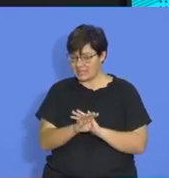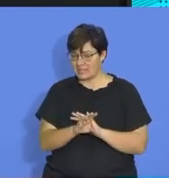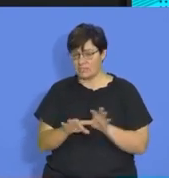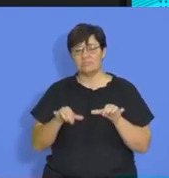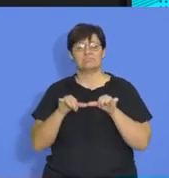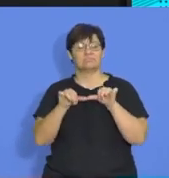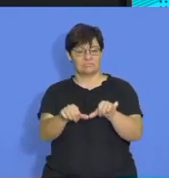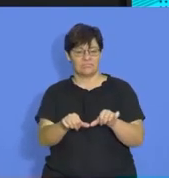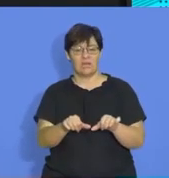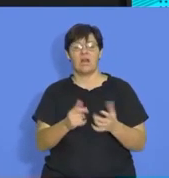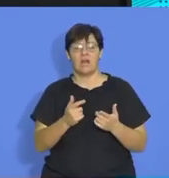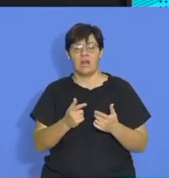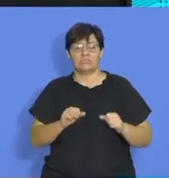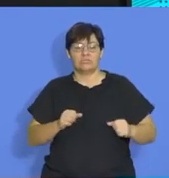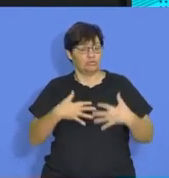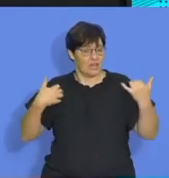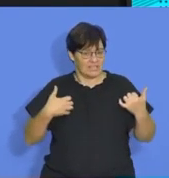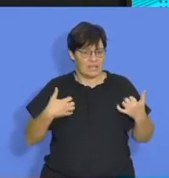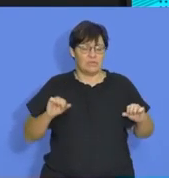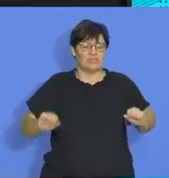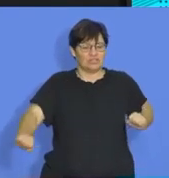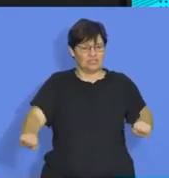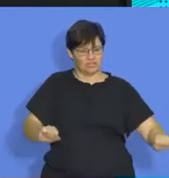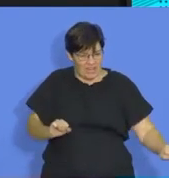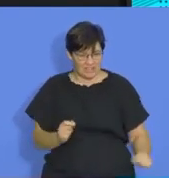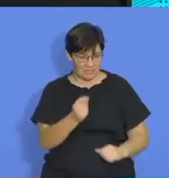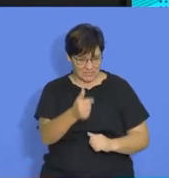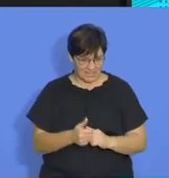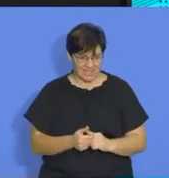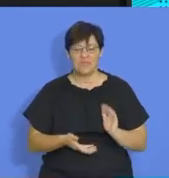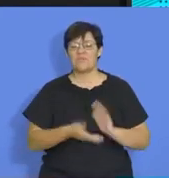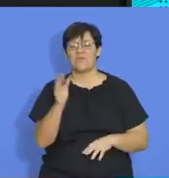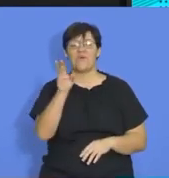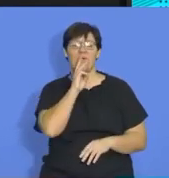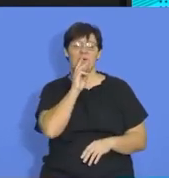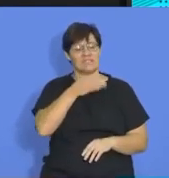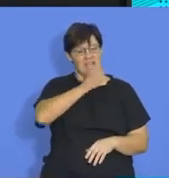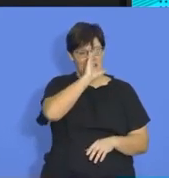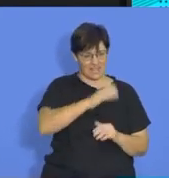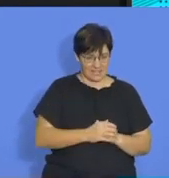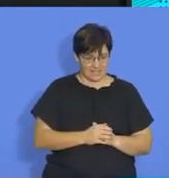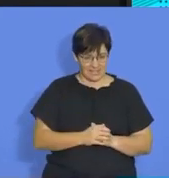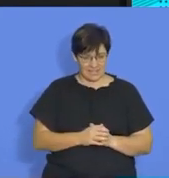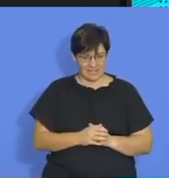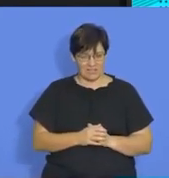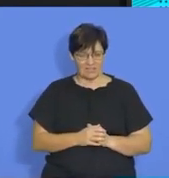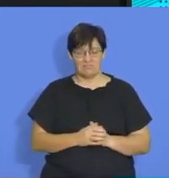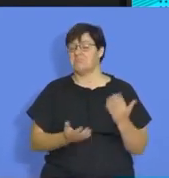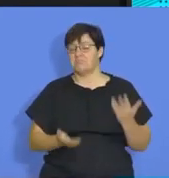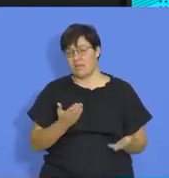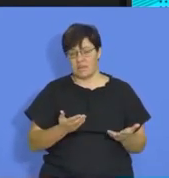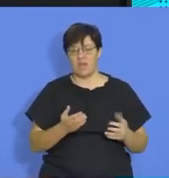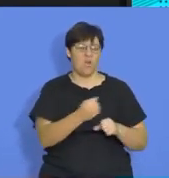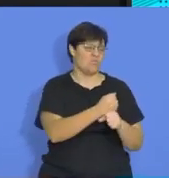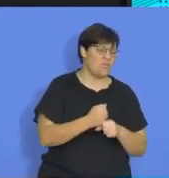partnerships. Let's take another quick ad break so you guys can once again not stress, but rather stretch a bit. Go and grab